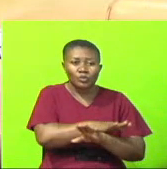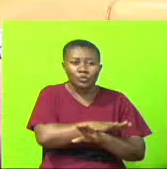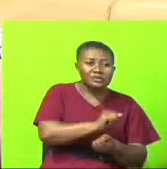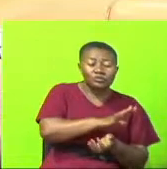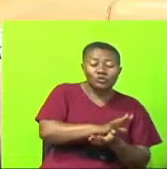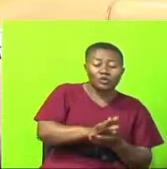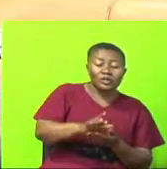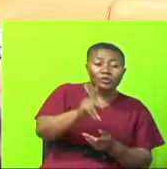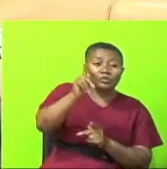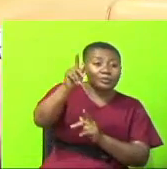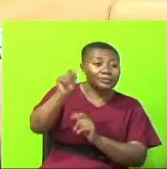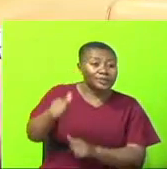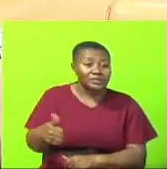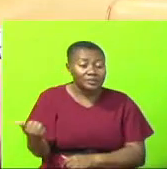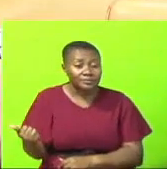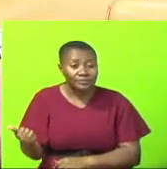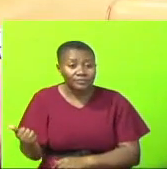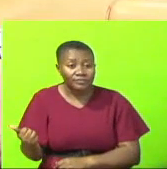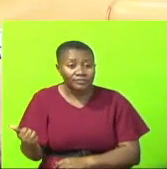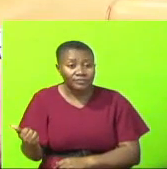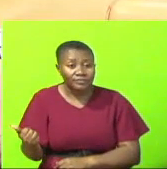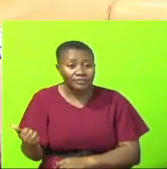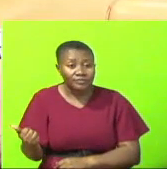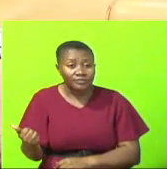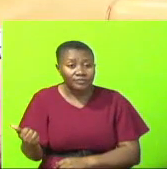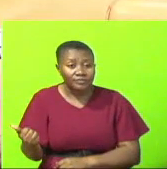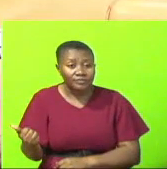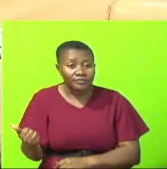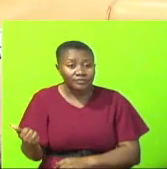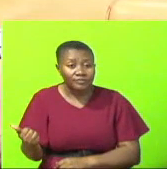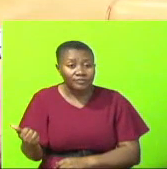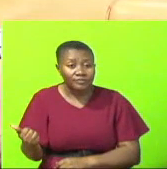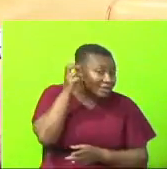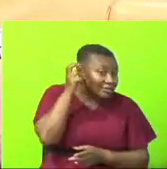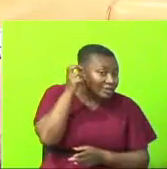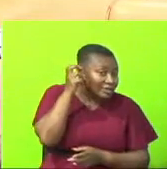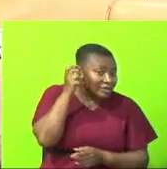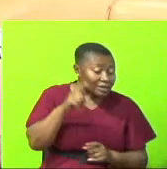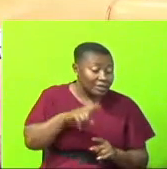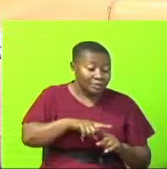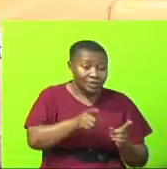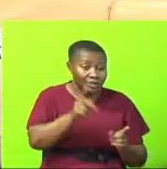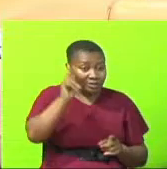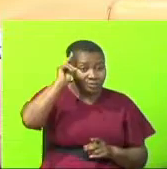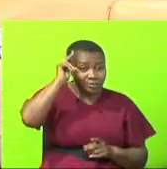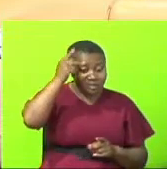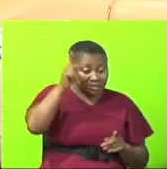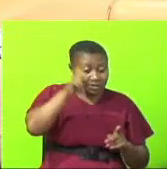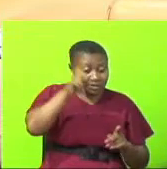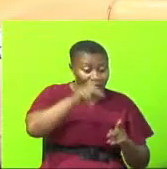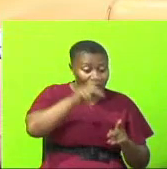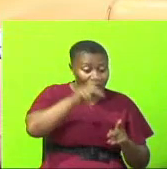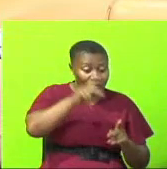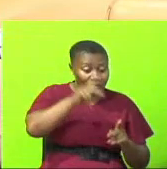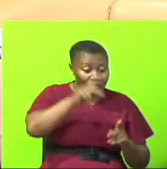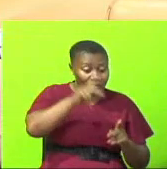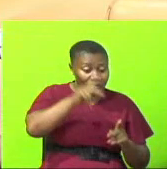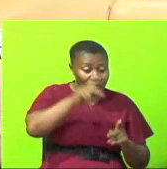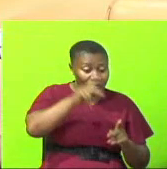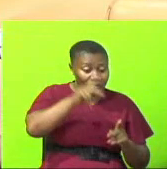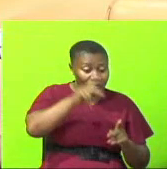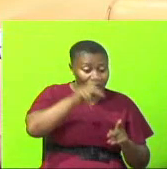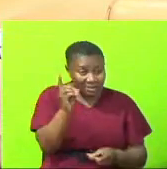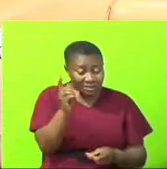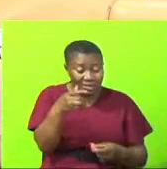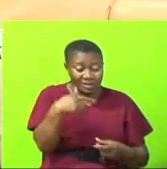talking about only a hearing here. Even if the political party should take a decision that a member by his